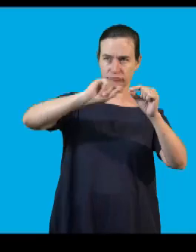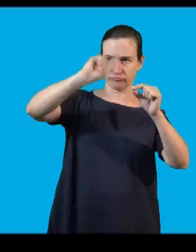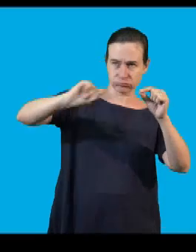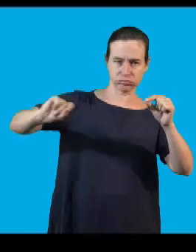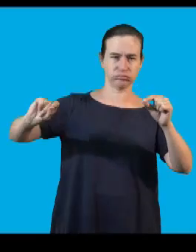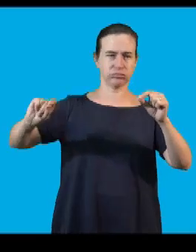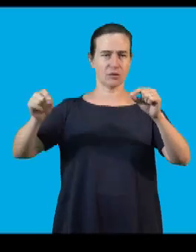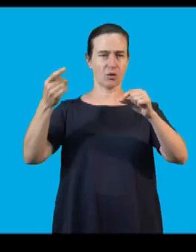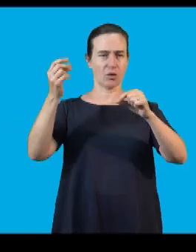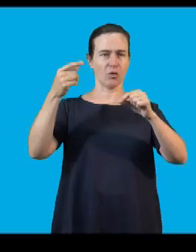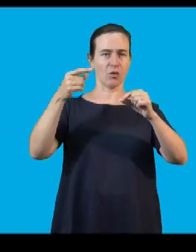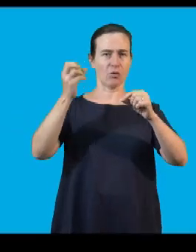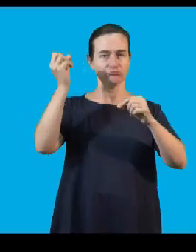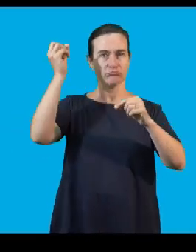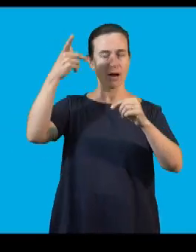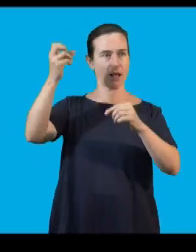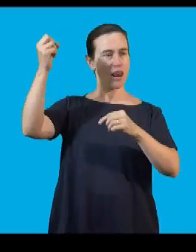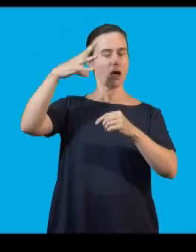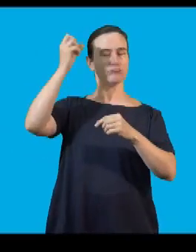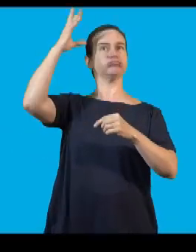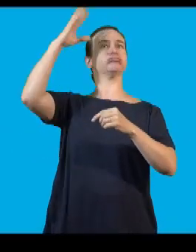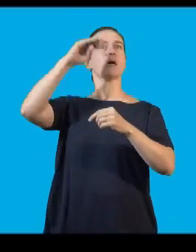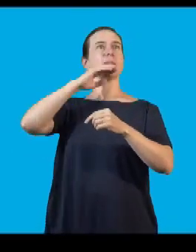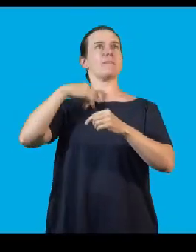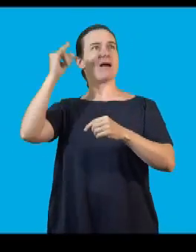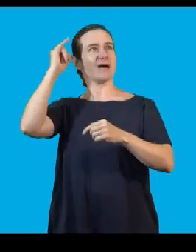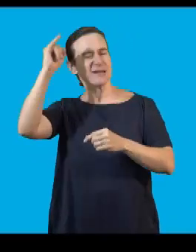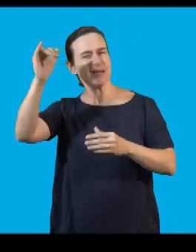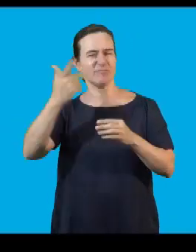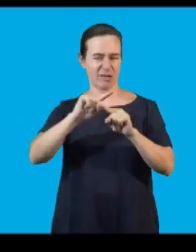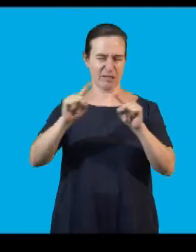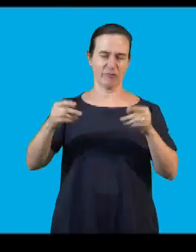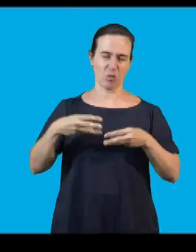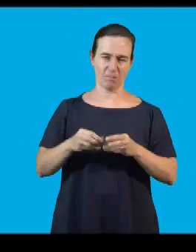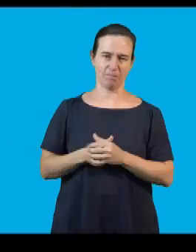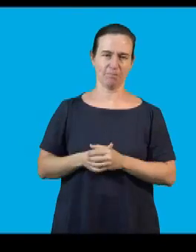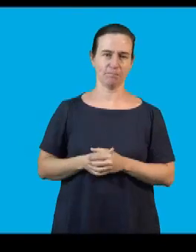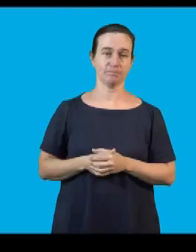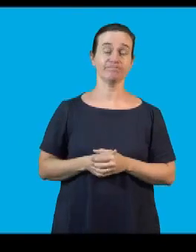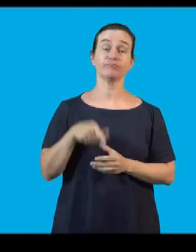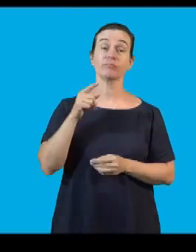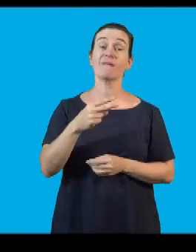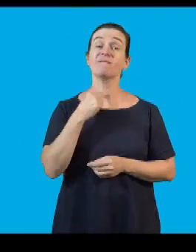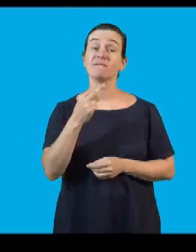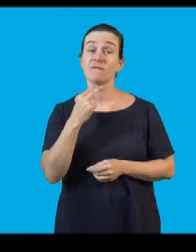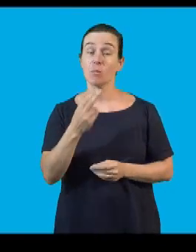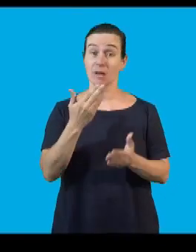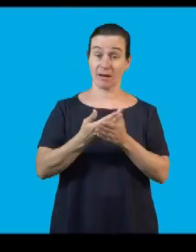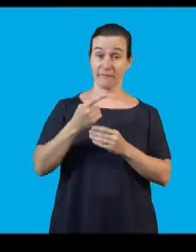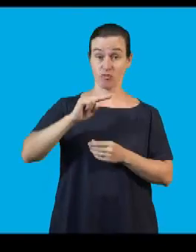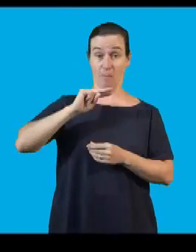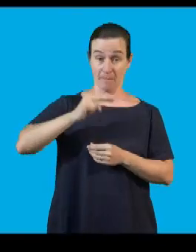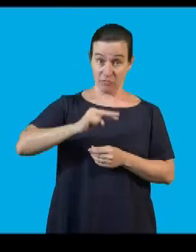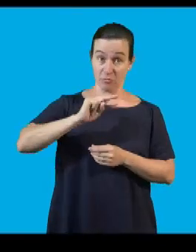confusion, sleeping, your light bulb, or the indication of anger. Right. In your verbal clues, remember